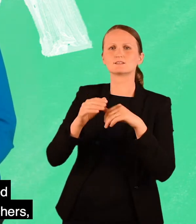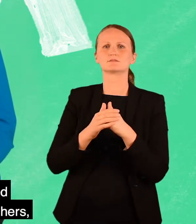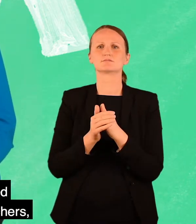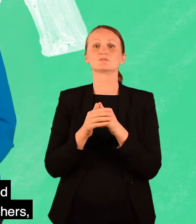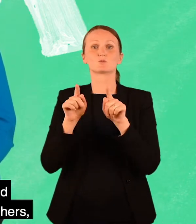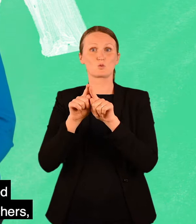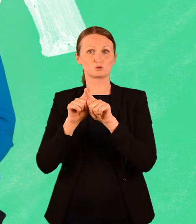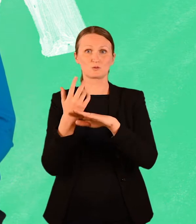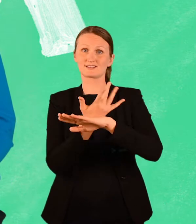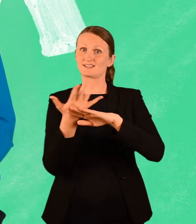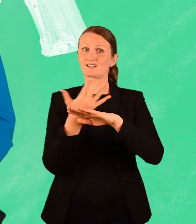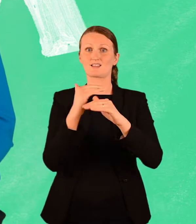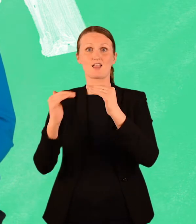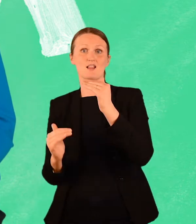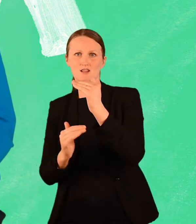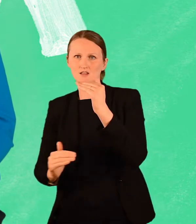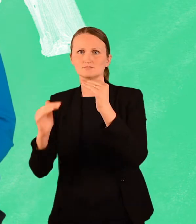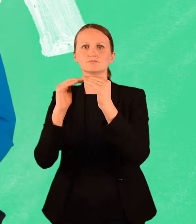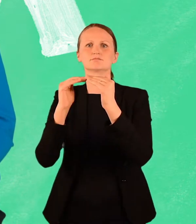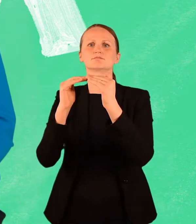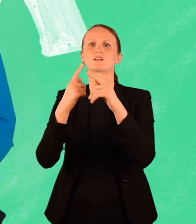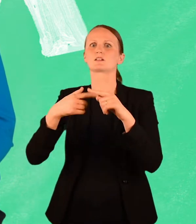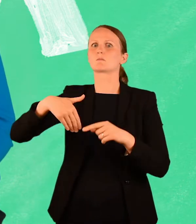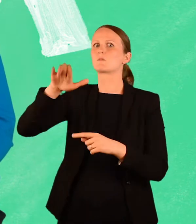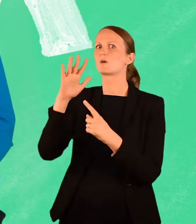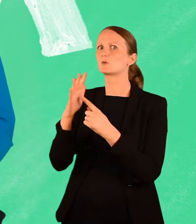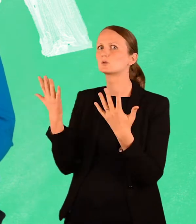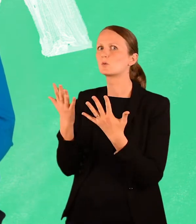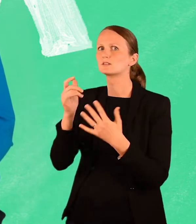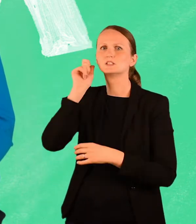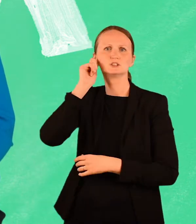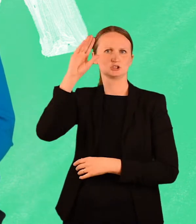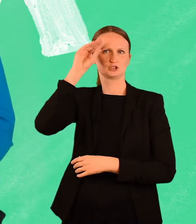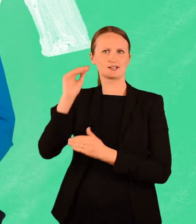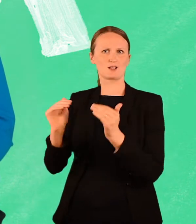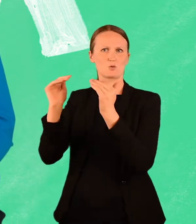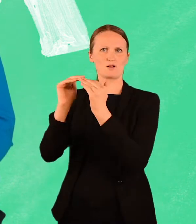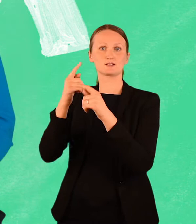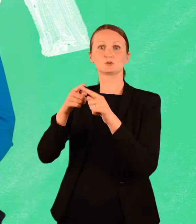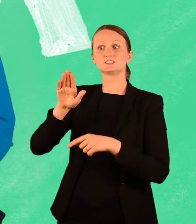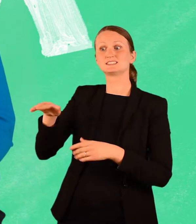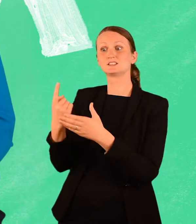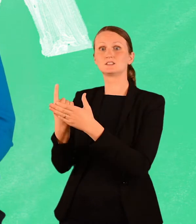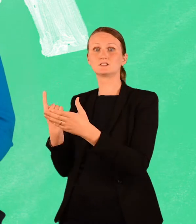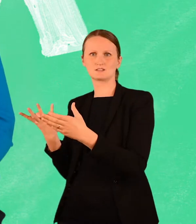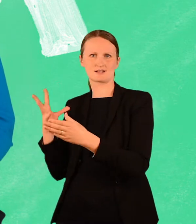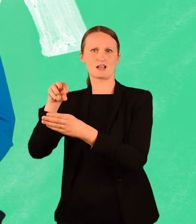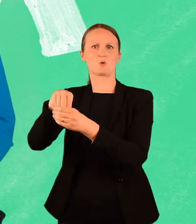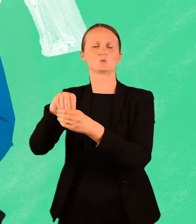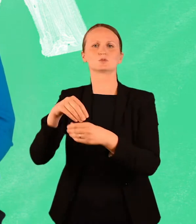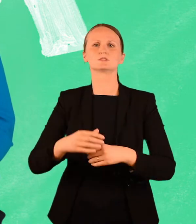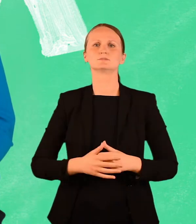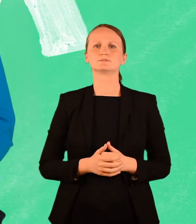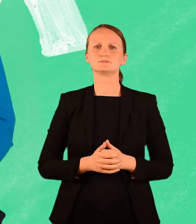including teachers, close the digital divide, and most importantly, drive gender equality and inclusion of